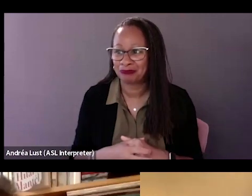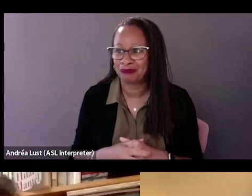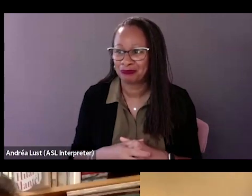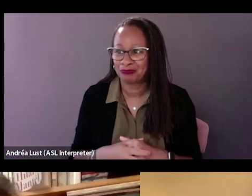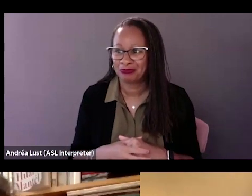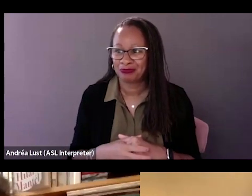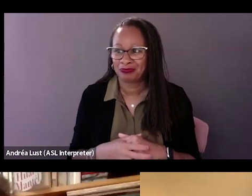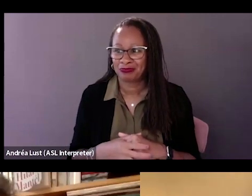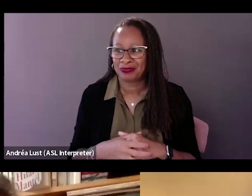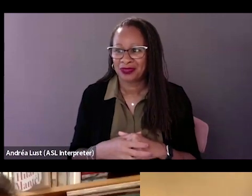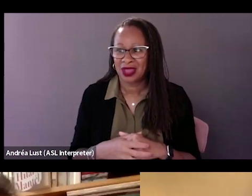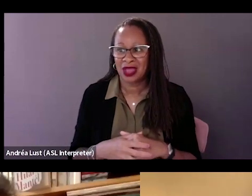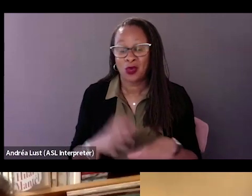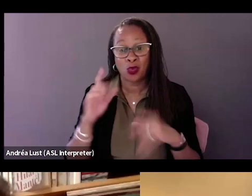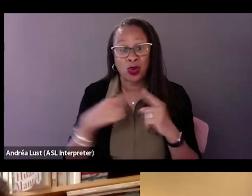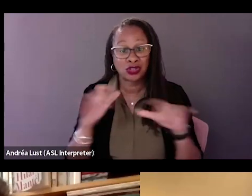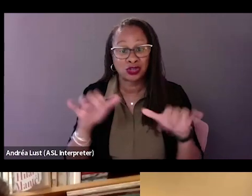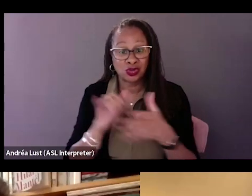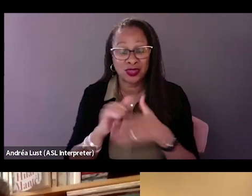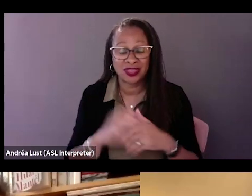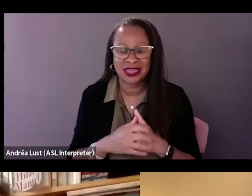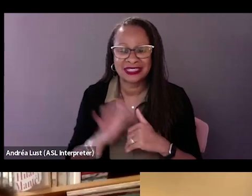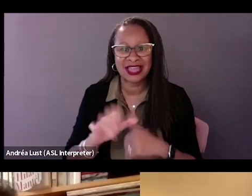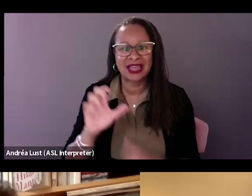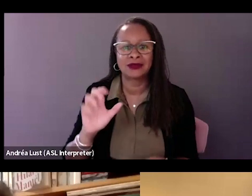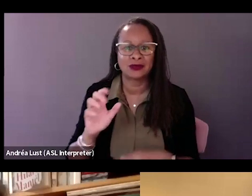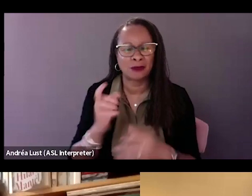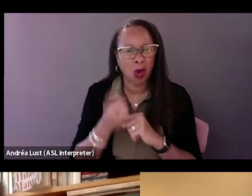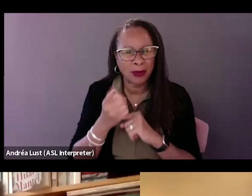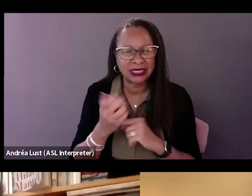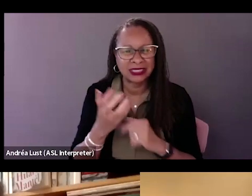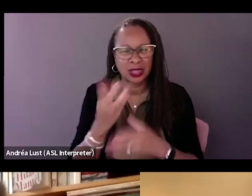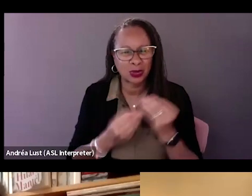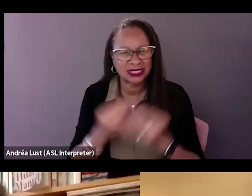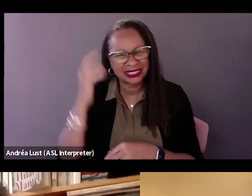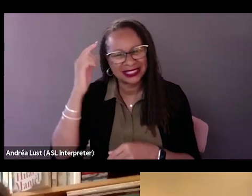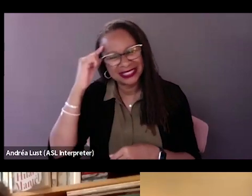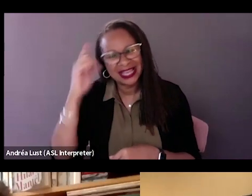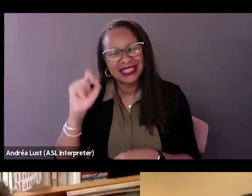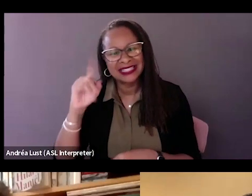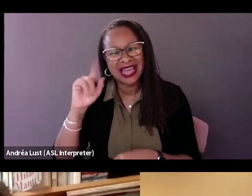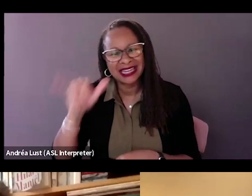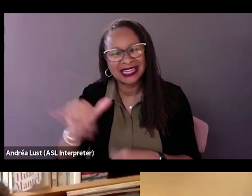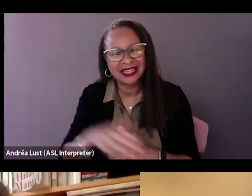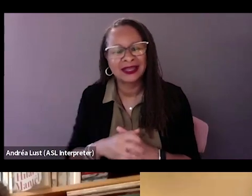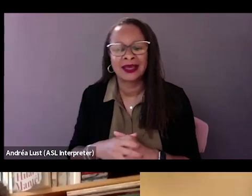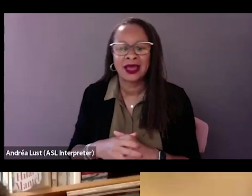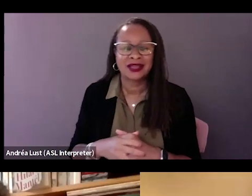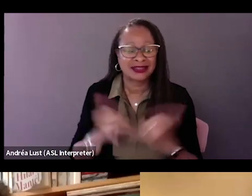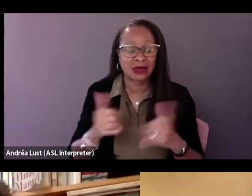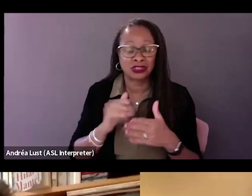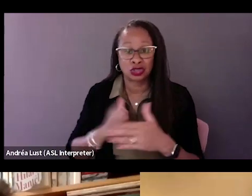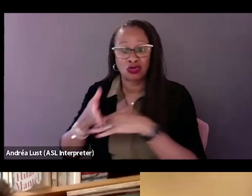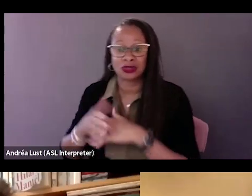you're wondering, is this a sanity slippage moment? Is my character now crossing over to the other side? And